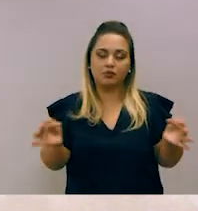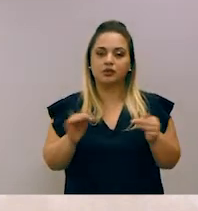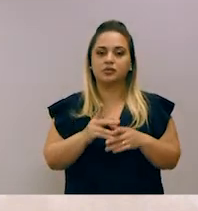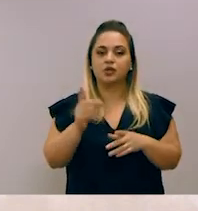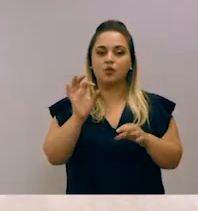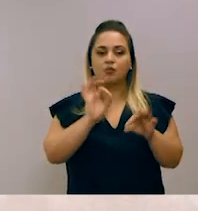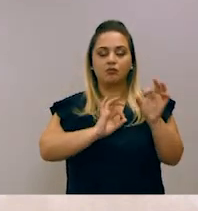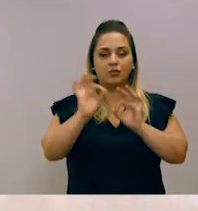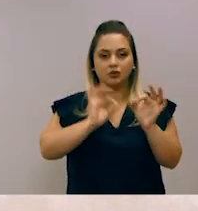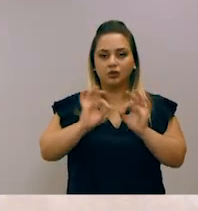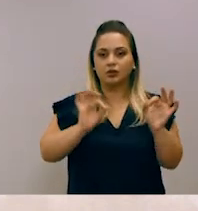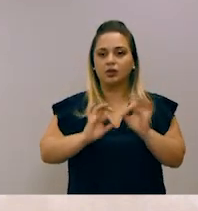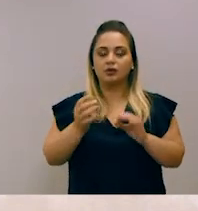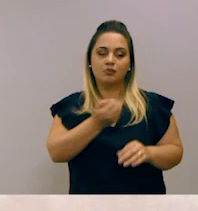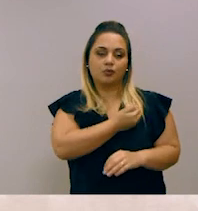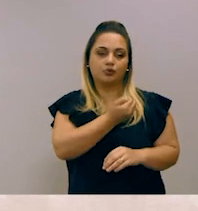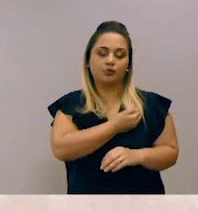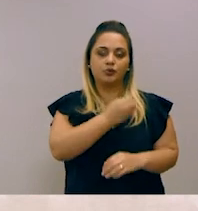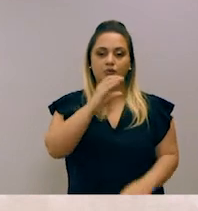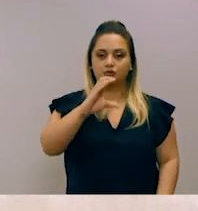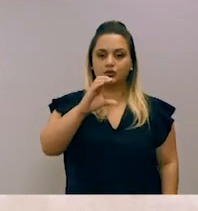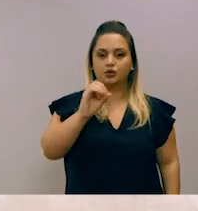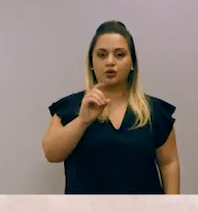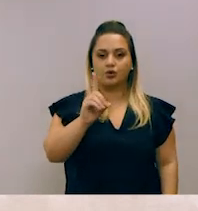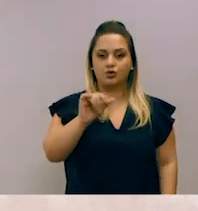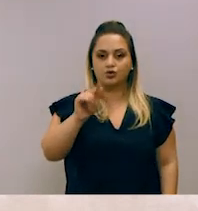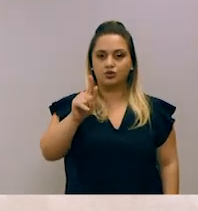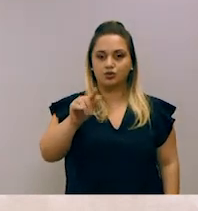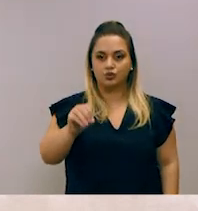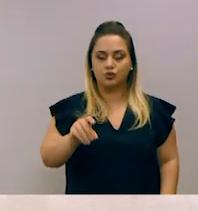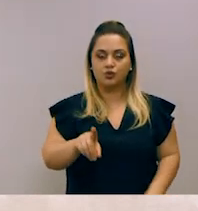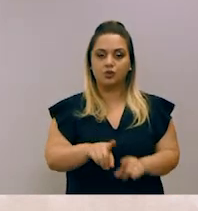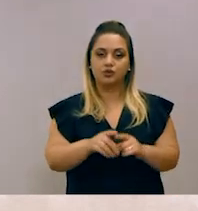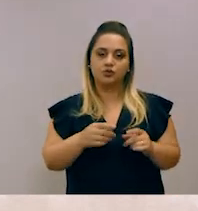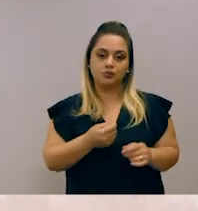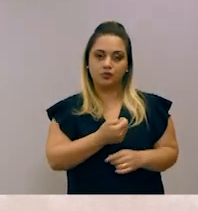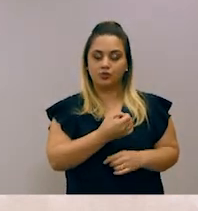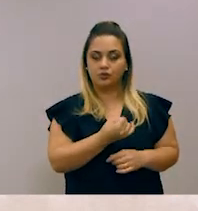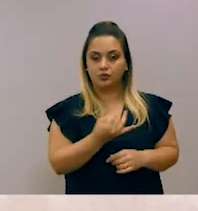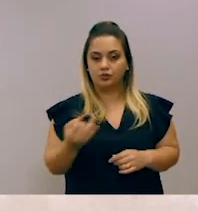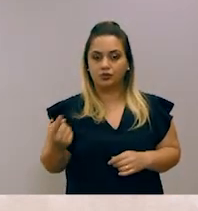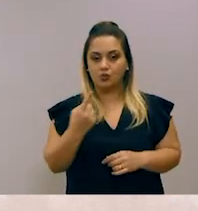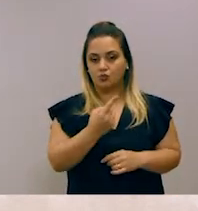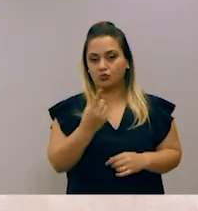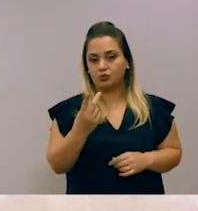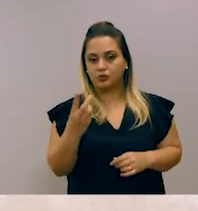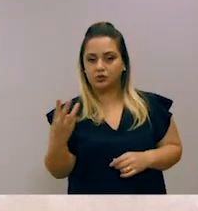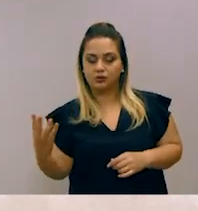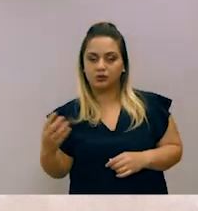partial vision by type. These are the 10 first ones. The documents here,